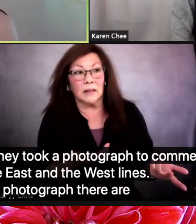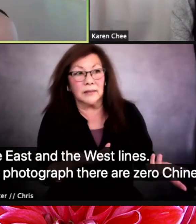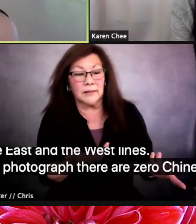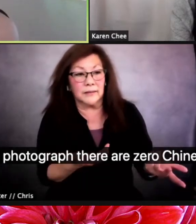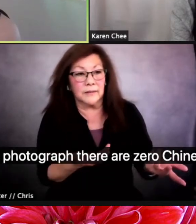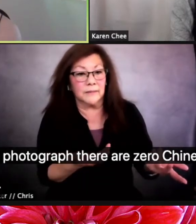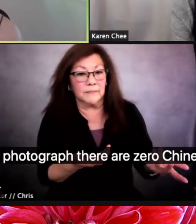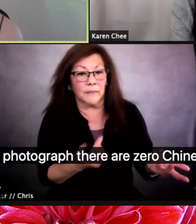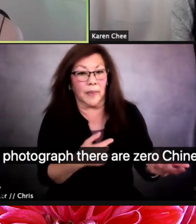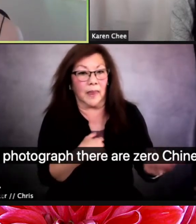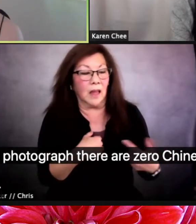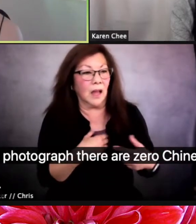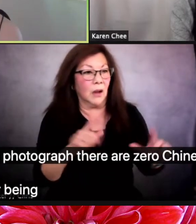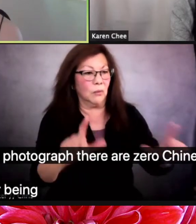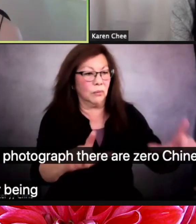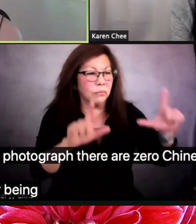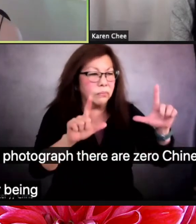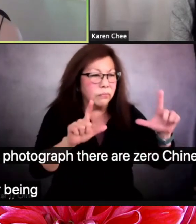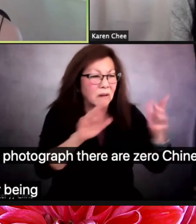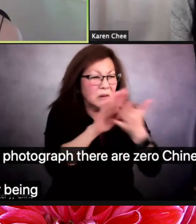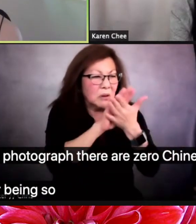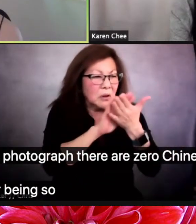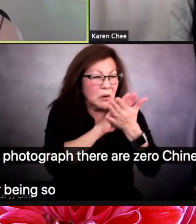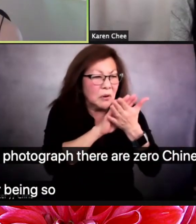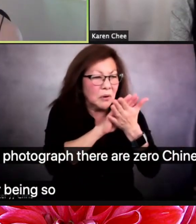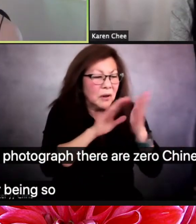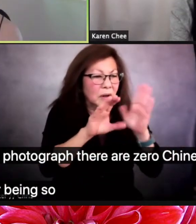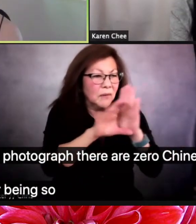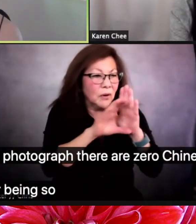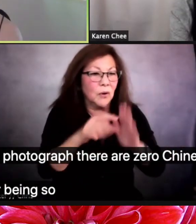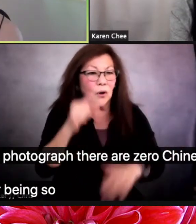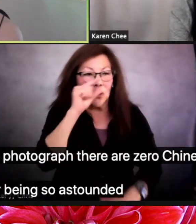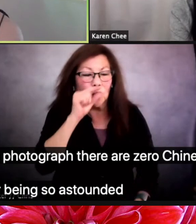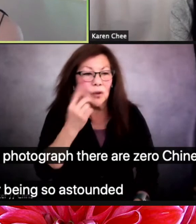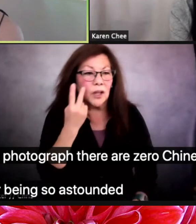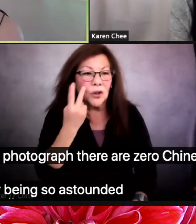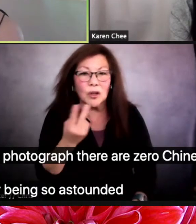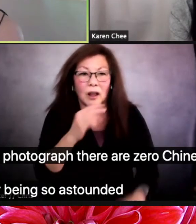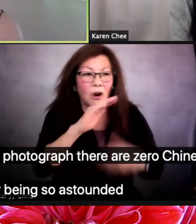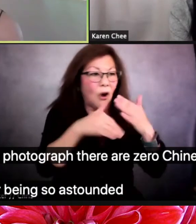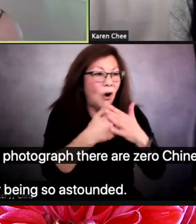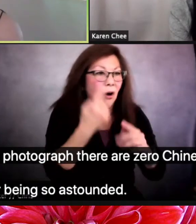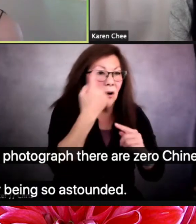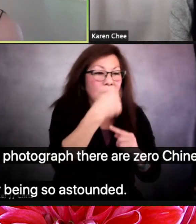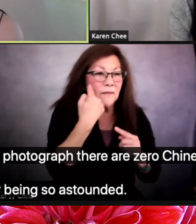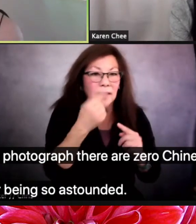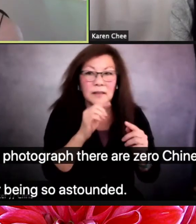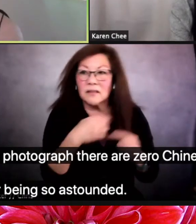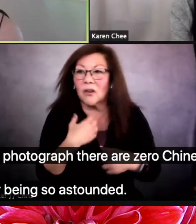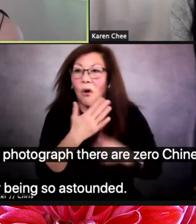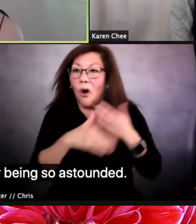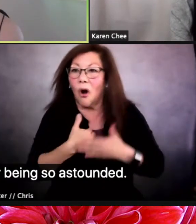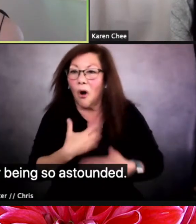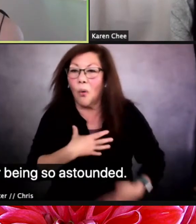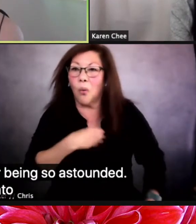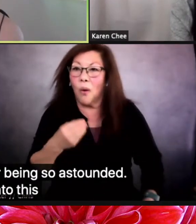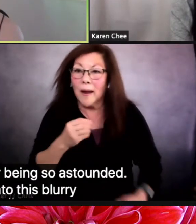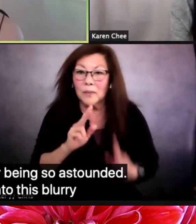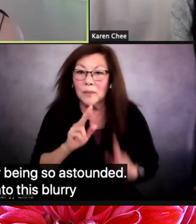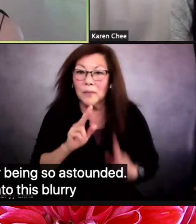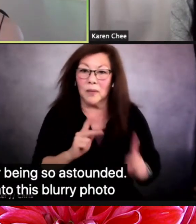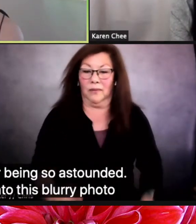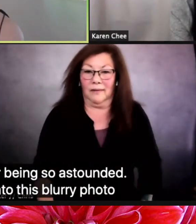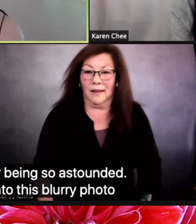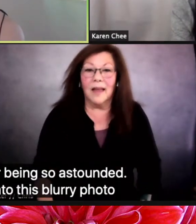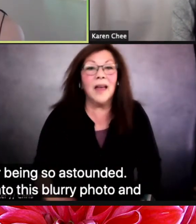I had zoomed into this blurry photo from Google and like looked over every single face. They posed it with all white people. And you know, I think